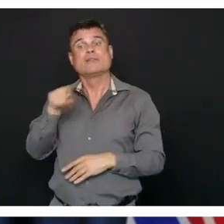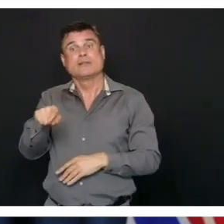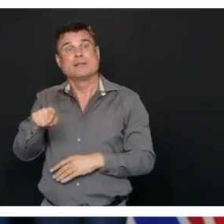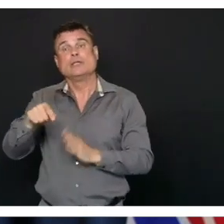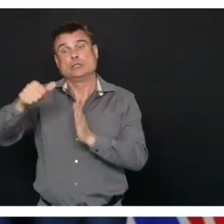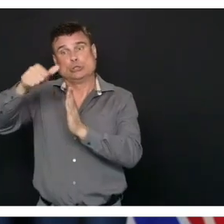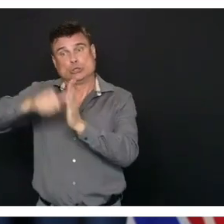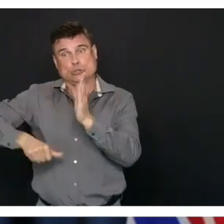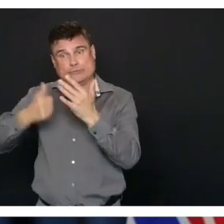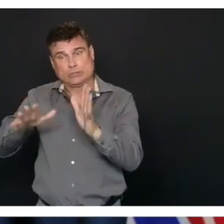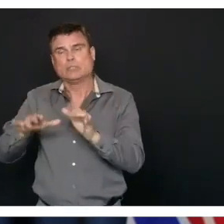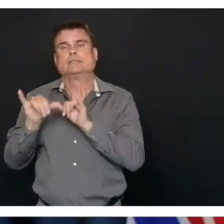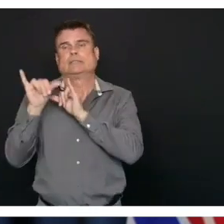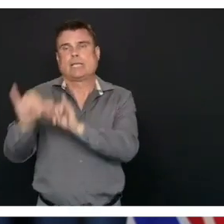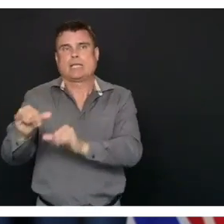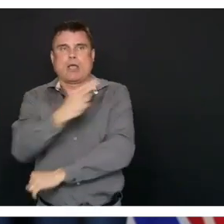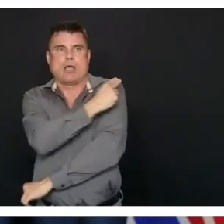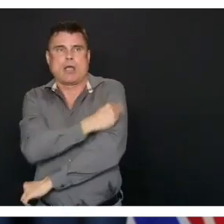So